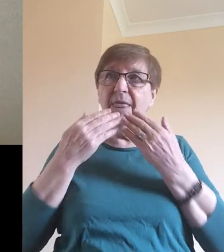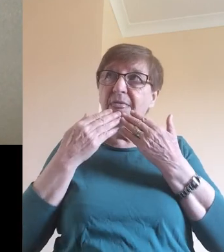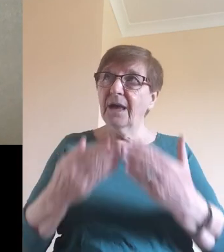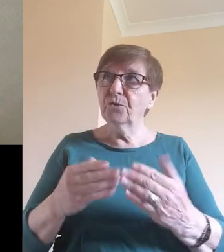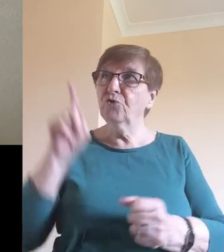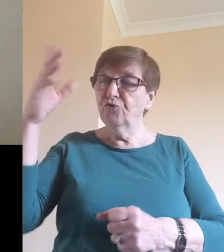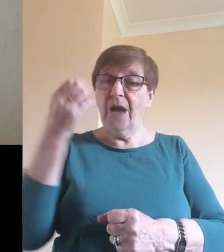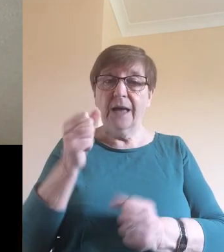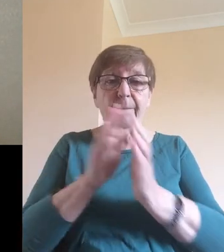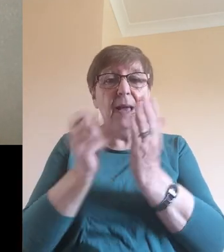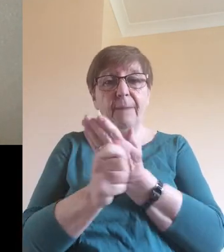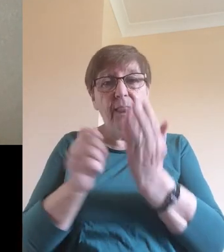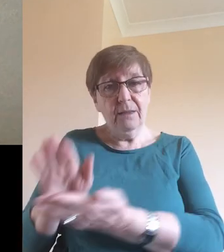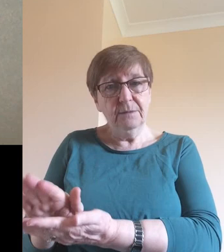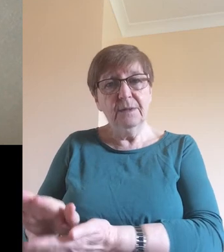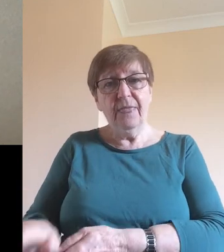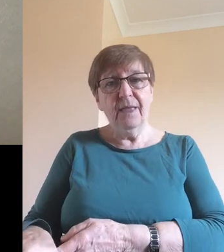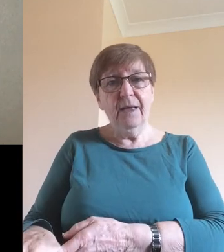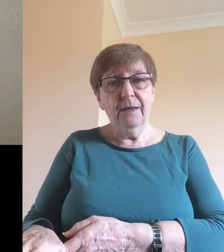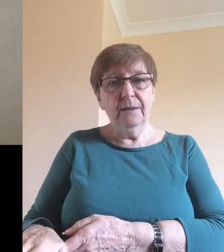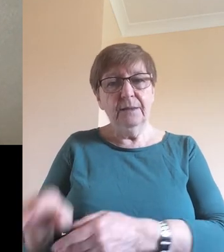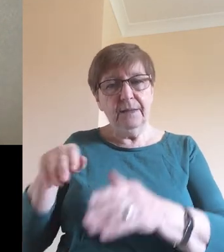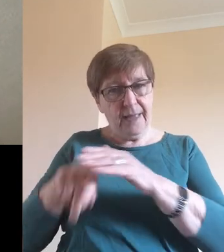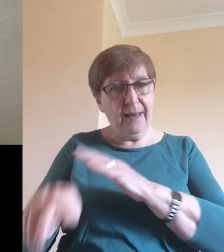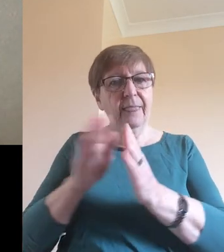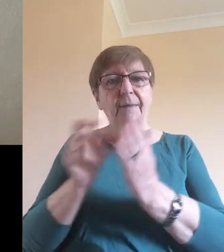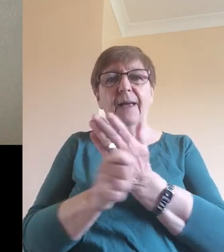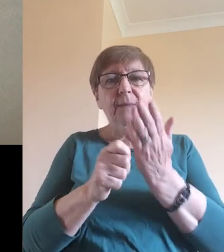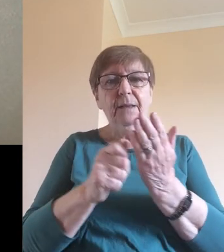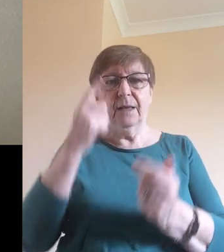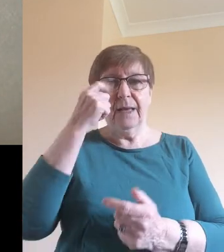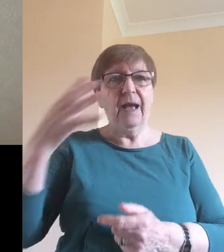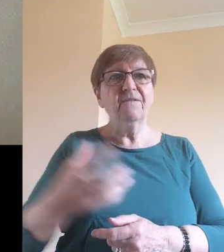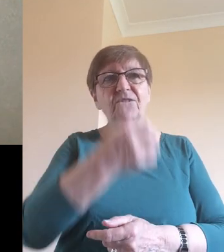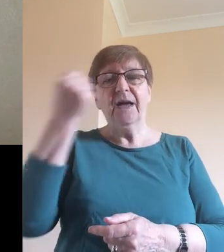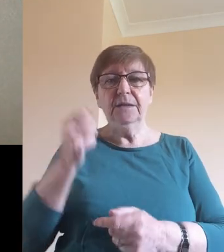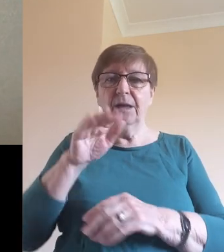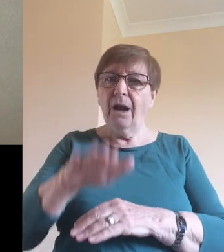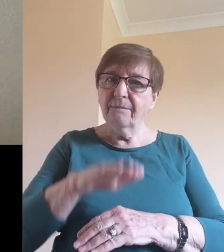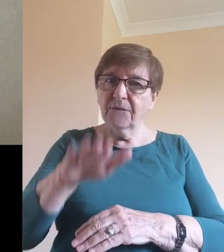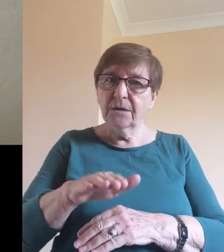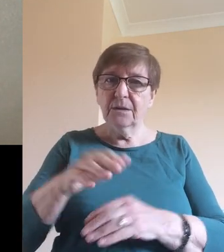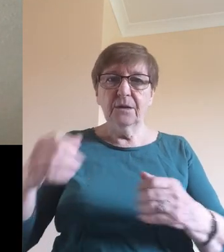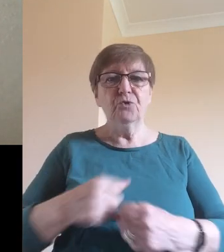has her Bible beside her, and that in there she can find comfort and strength and hope.